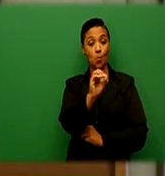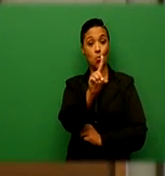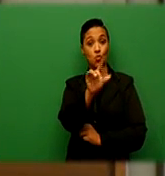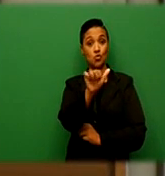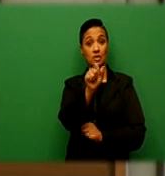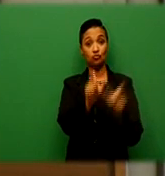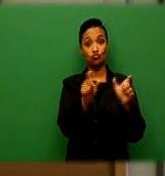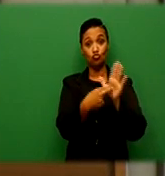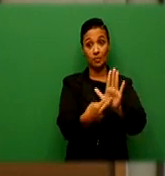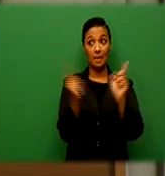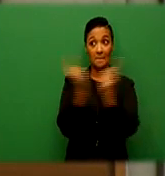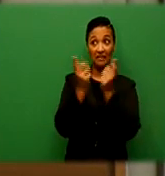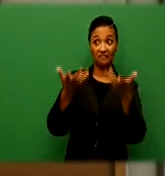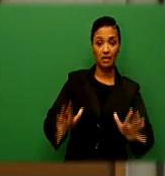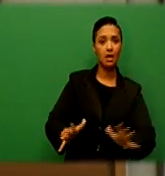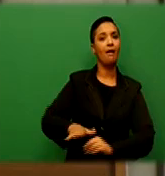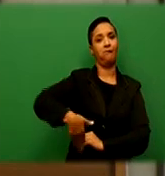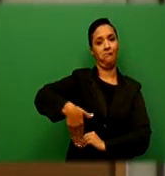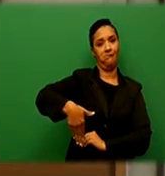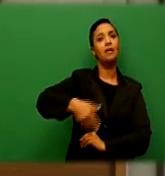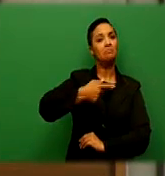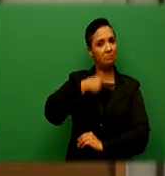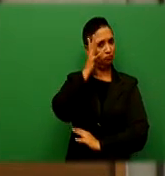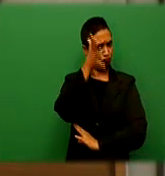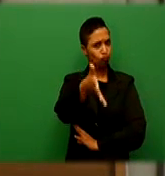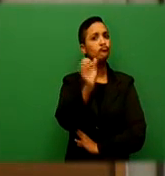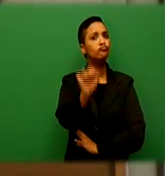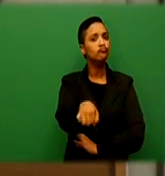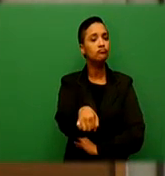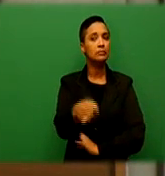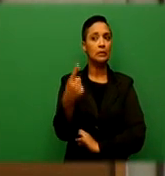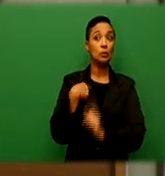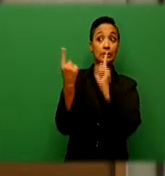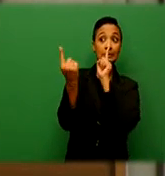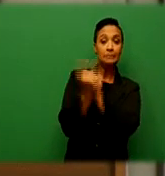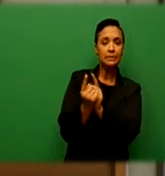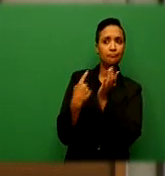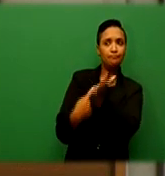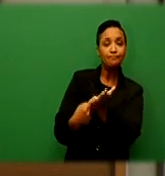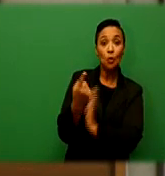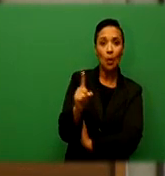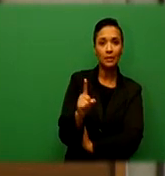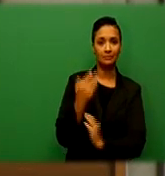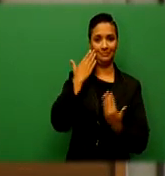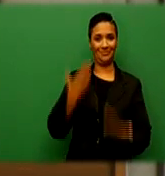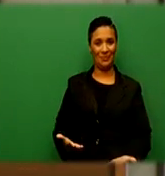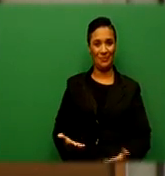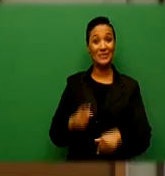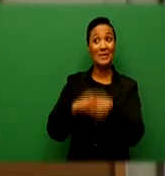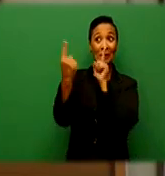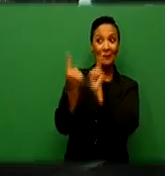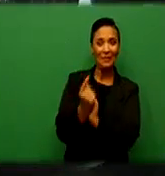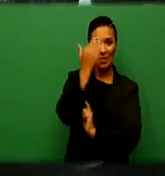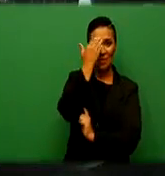Moody's. Will we meet them? Definitely, we will meet them. What are we going to discuss with them? We will know when we meet them.